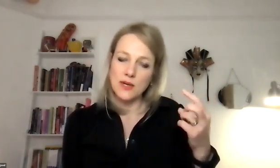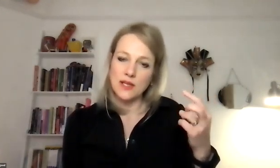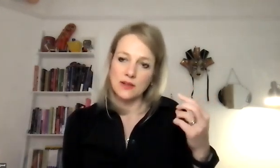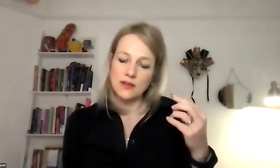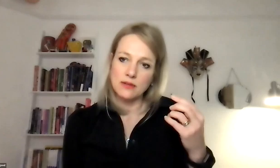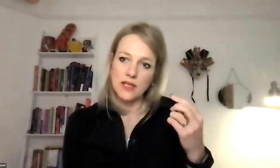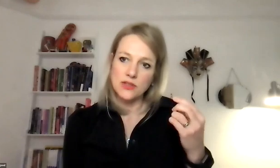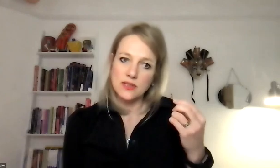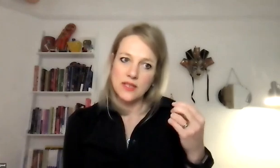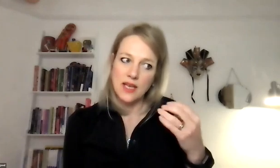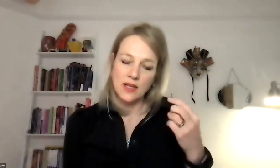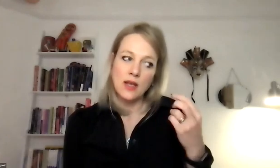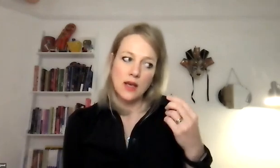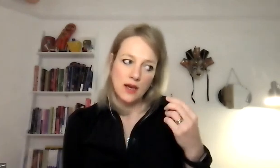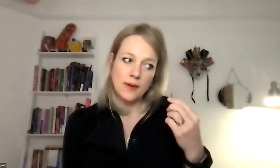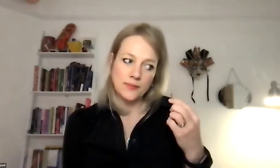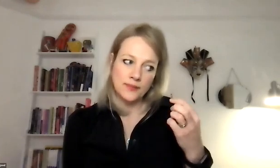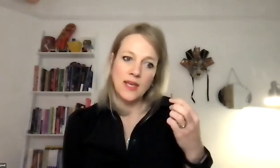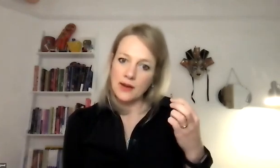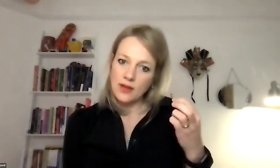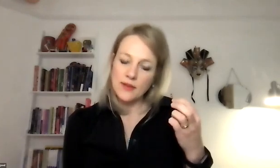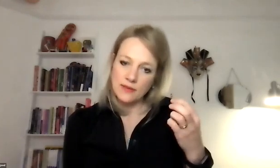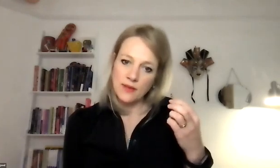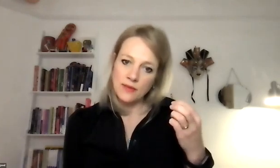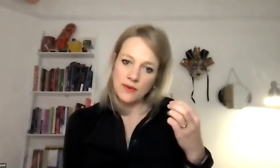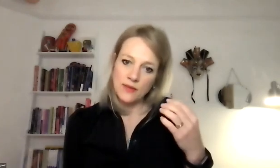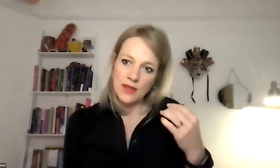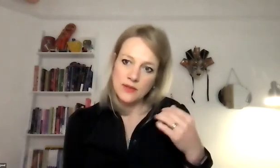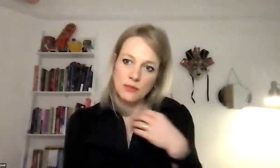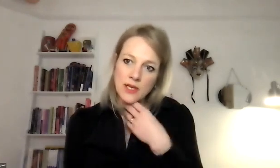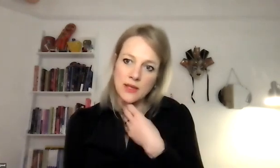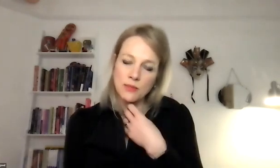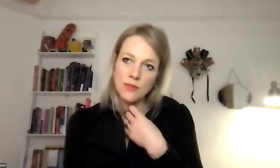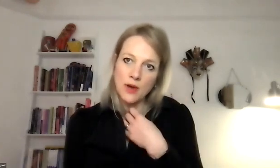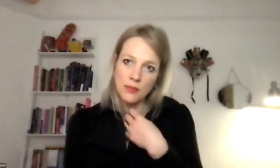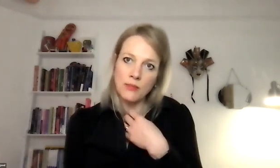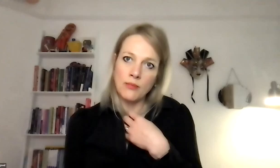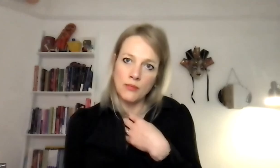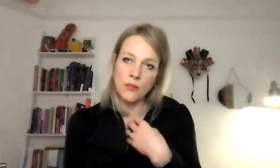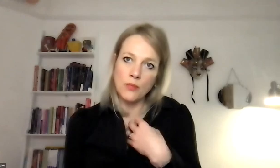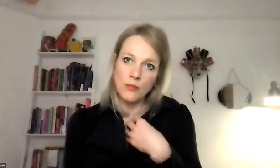our doing in other directions, then I think that's a really